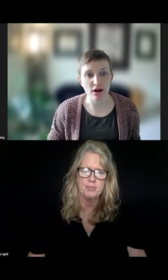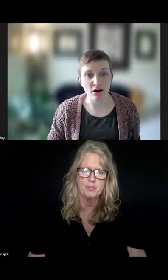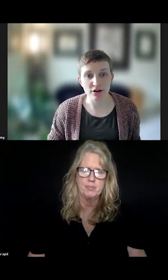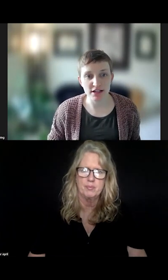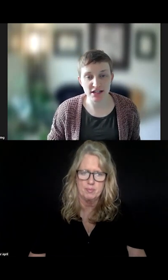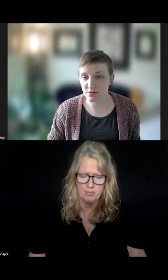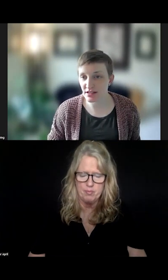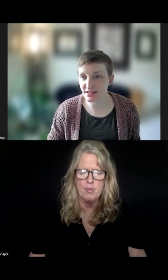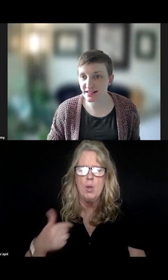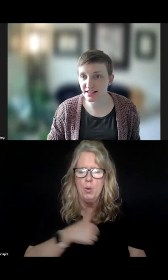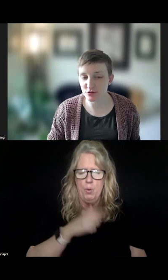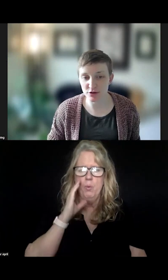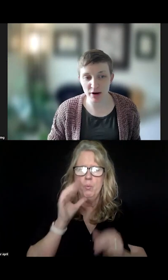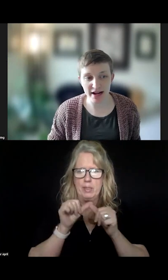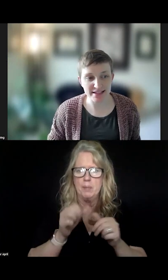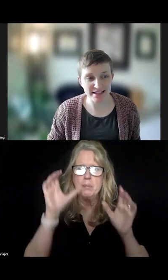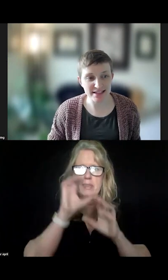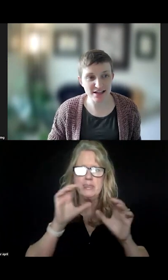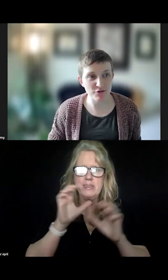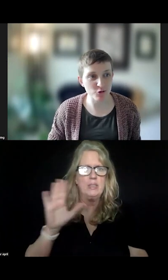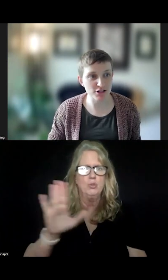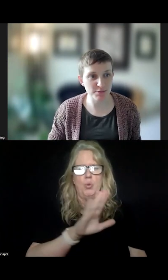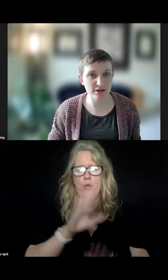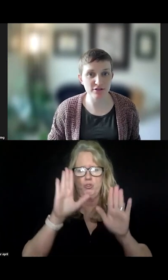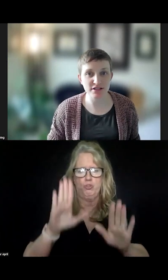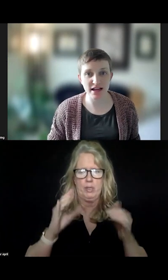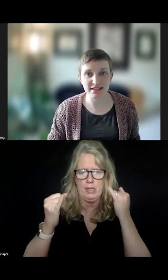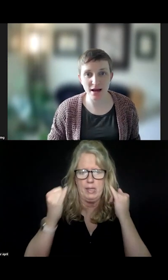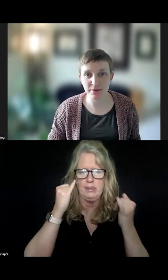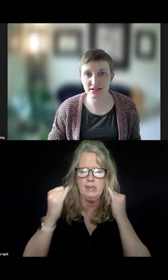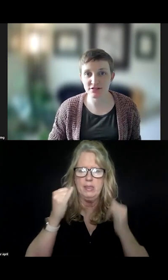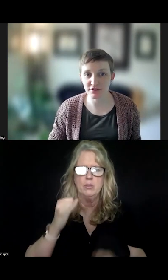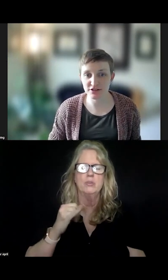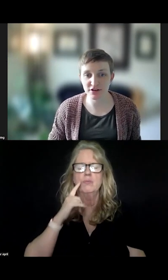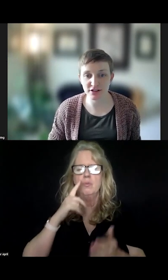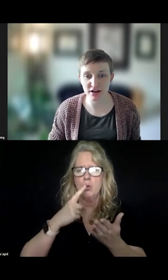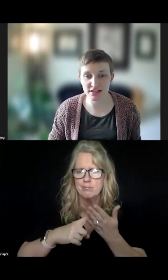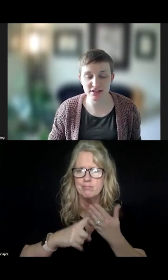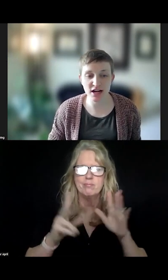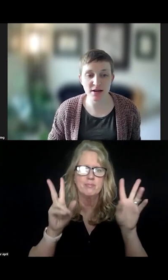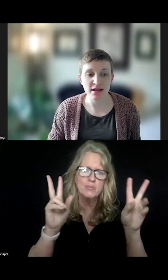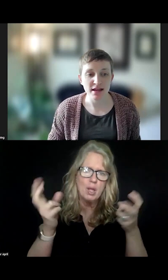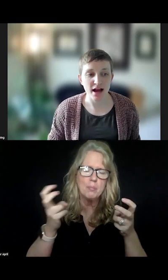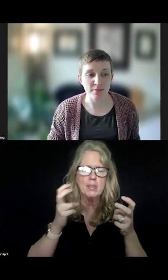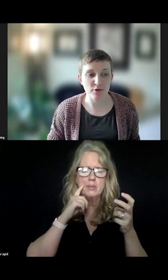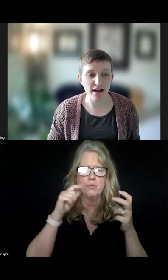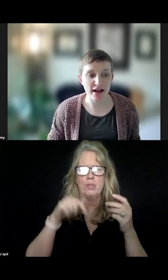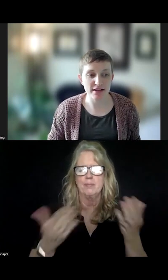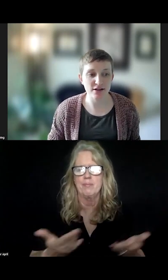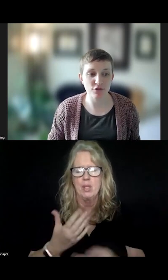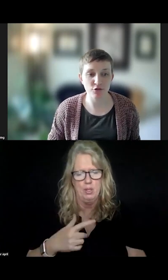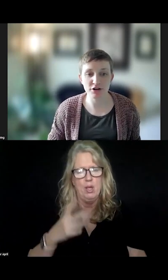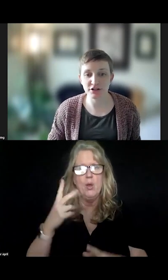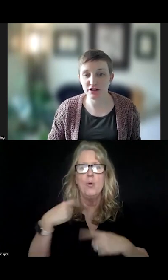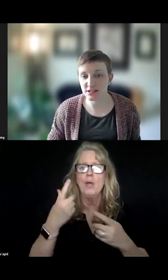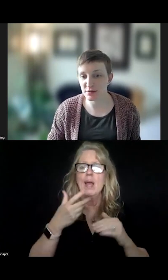We are continuing to seek your great ideas for speakers and topics to feature on the Crisis Jam. We've had